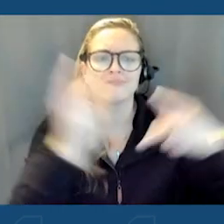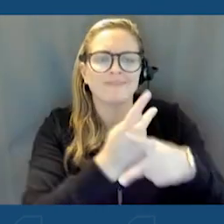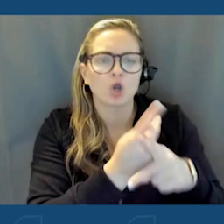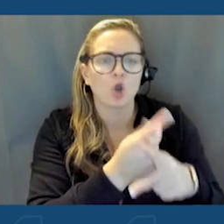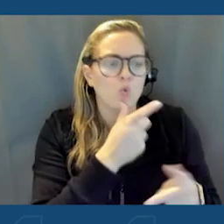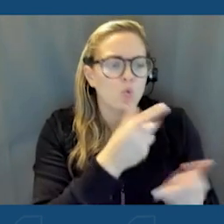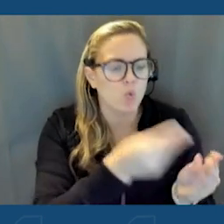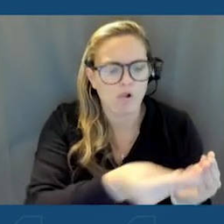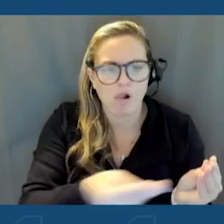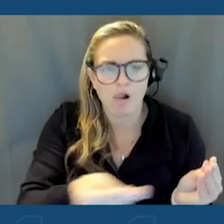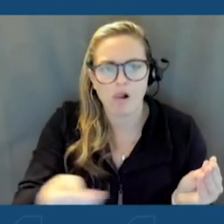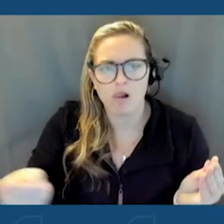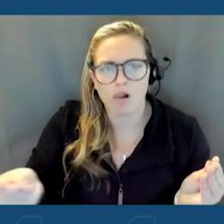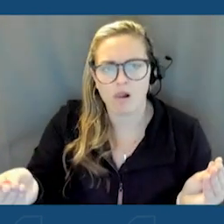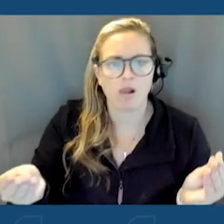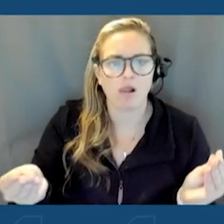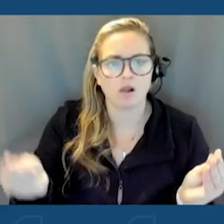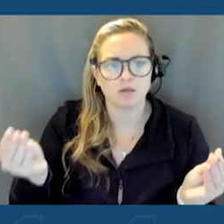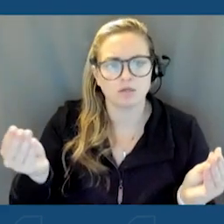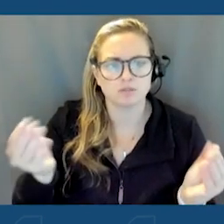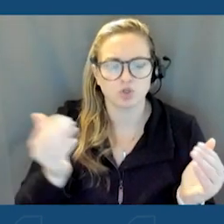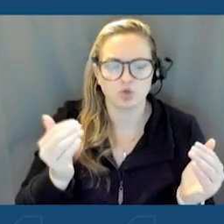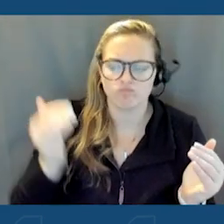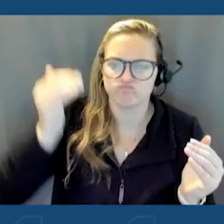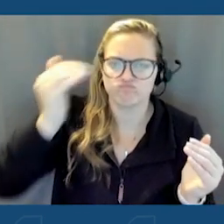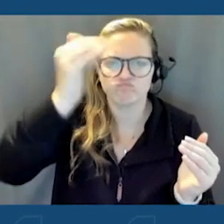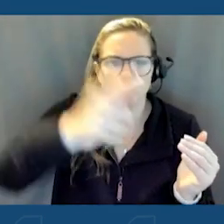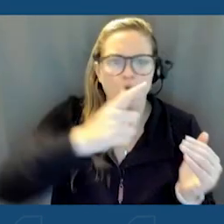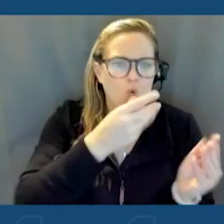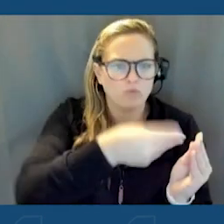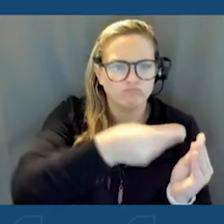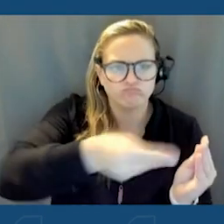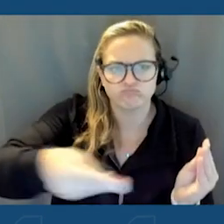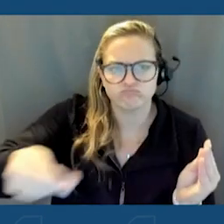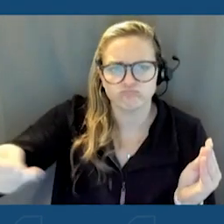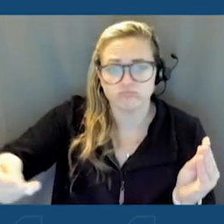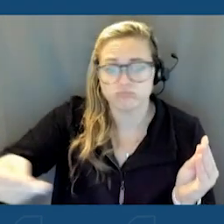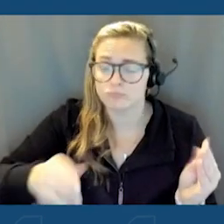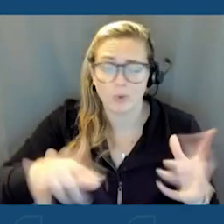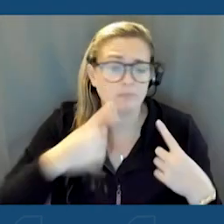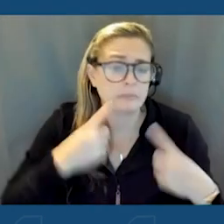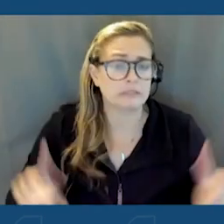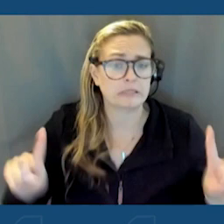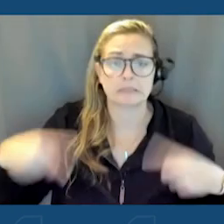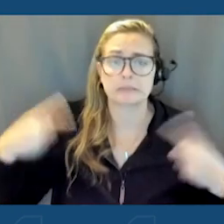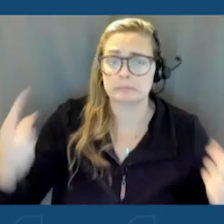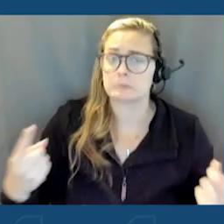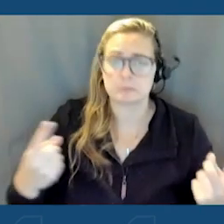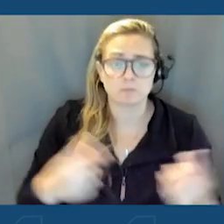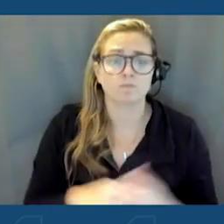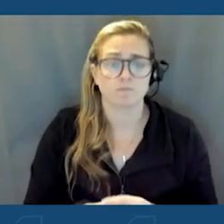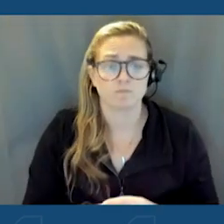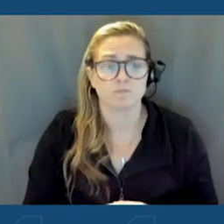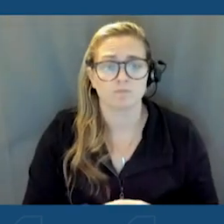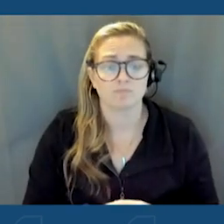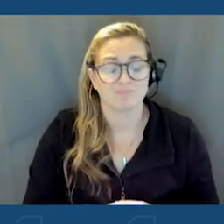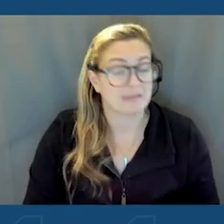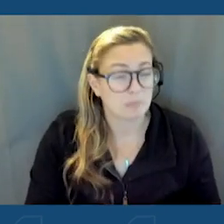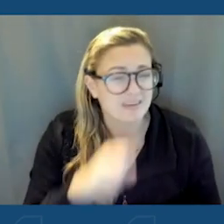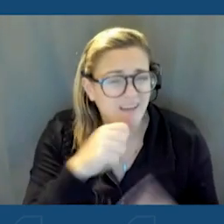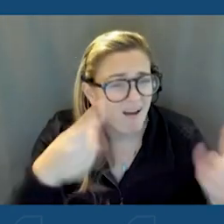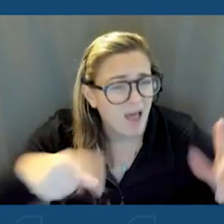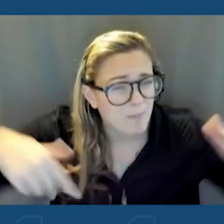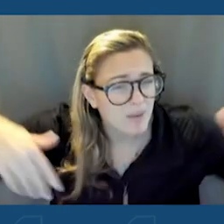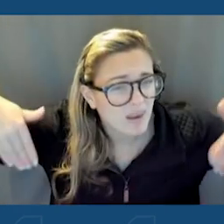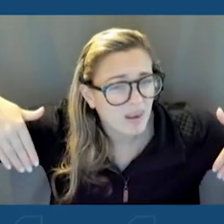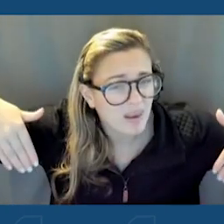chain. To try to get at a higher level and take down. We've had great success. Law enforcement has done great. What hasn't happened is